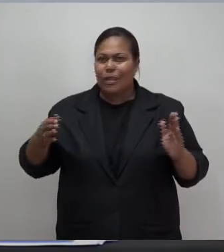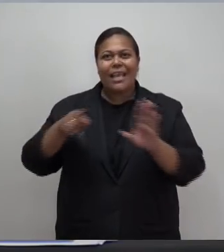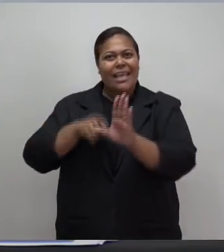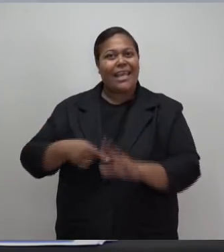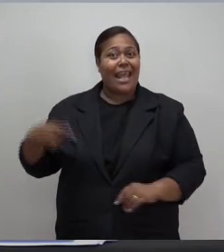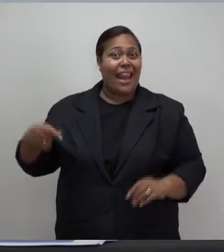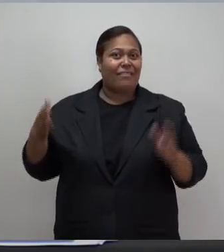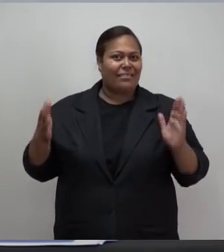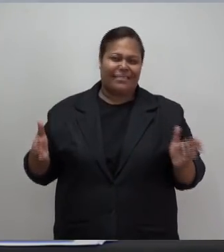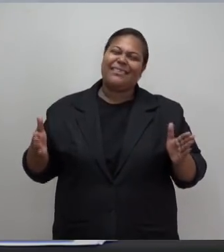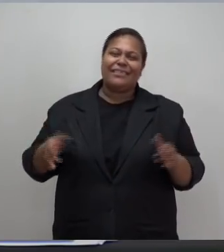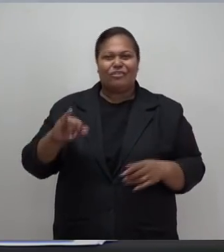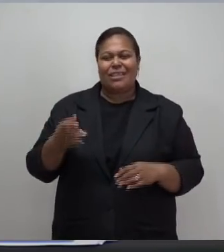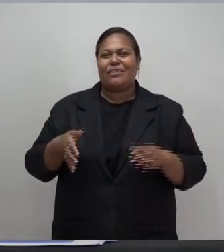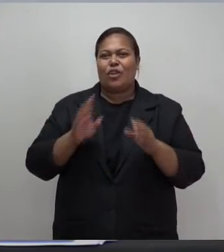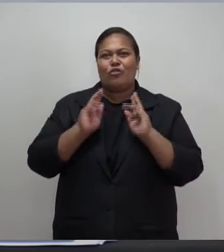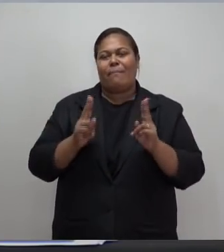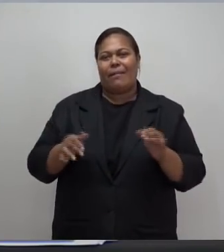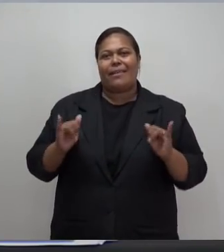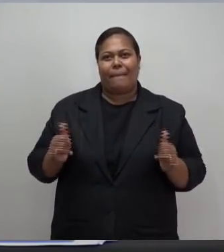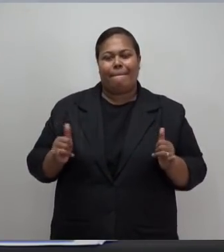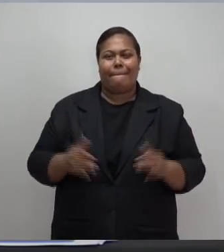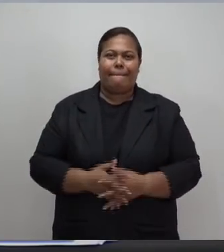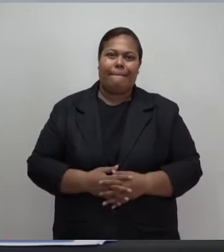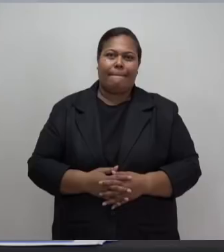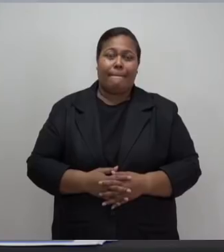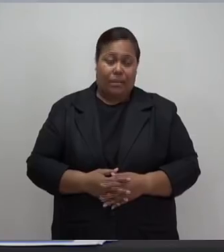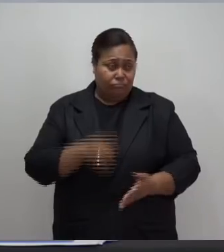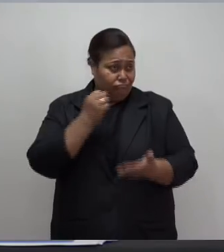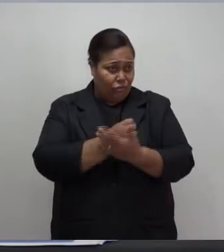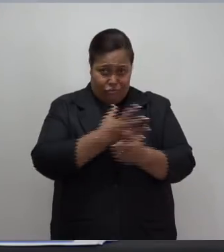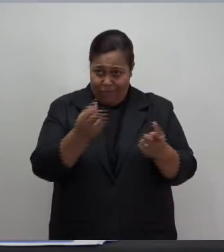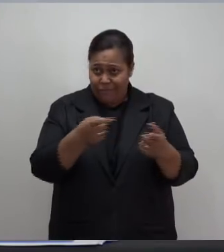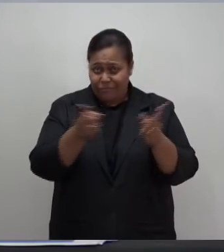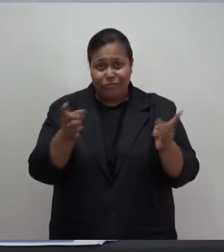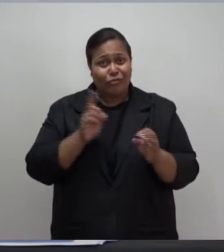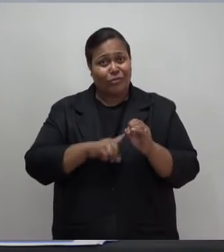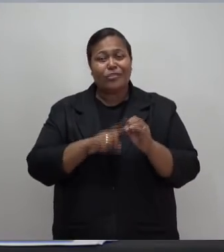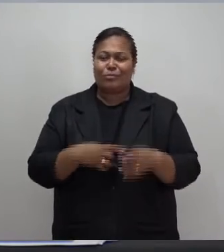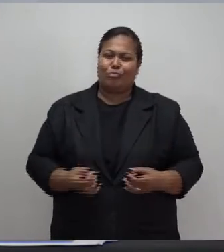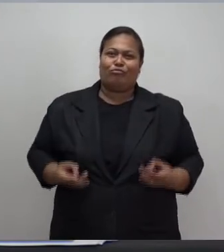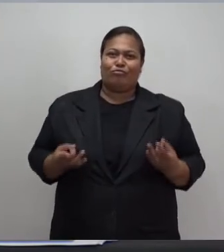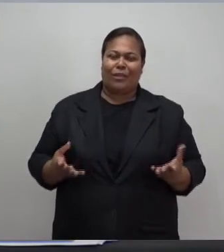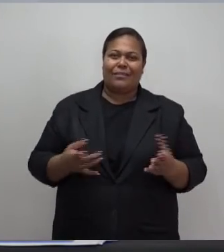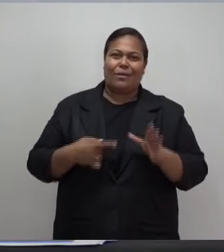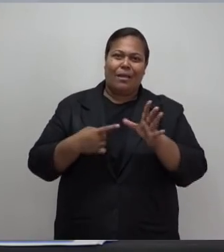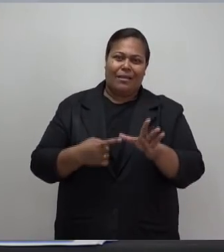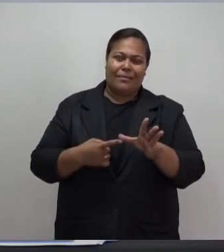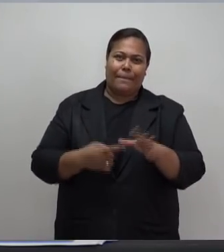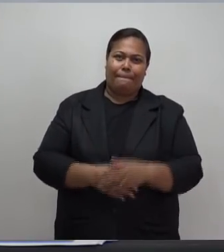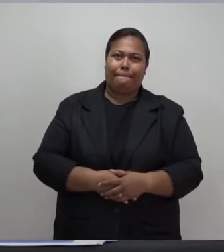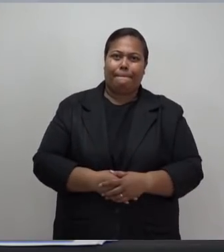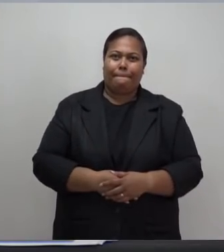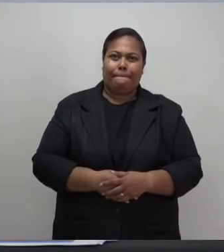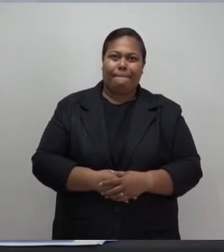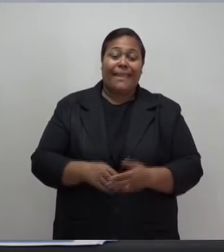will undergo school-based assessment. And I'm sure you'll have a lot of questions, and I'll be ready for those later in